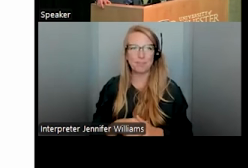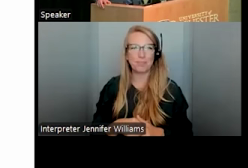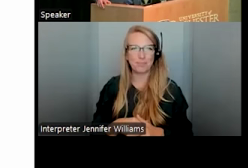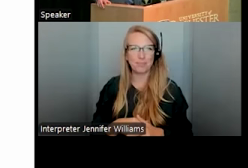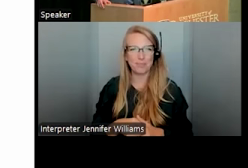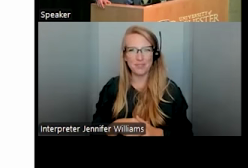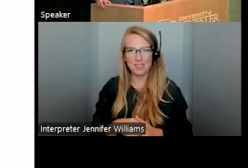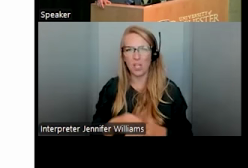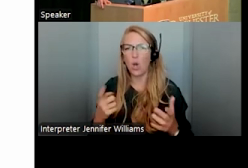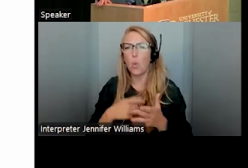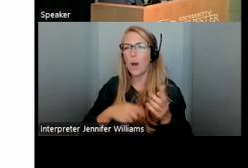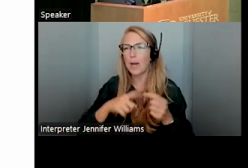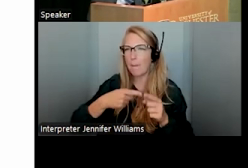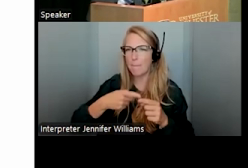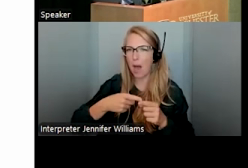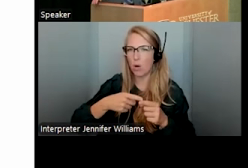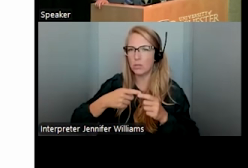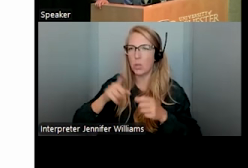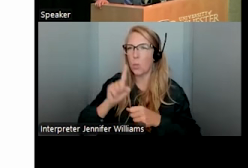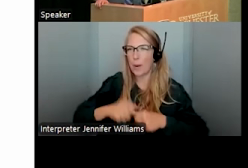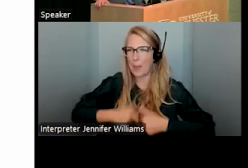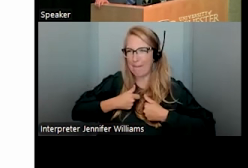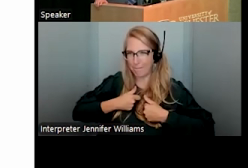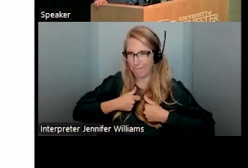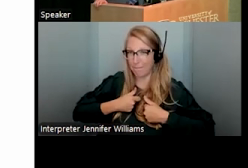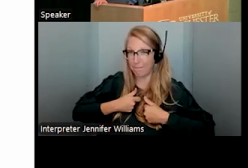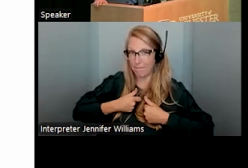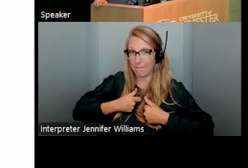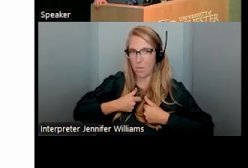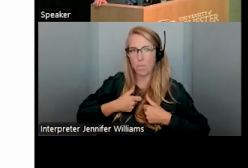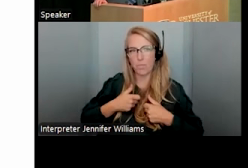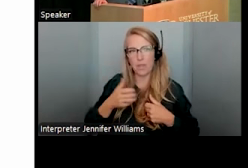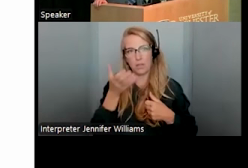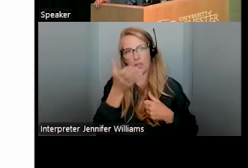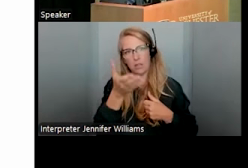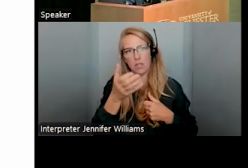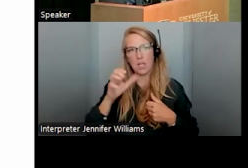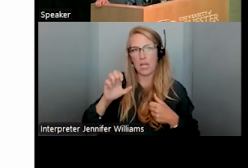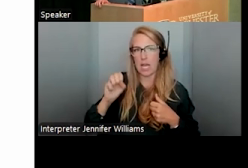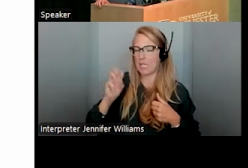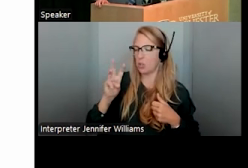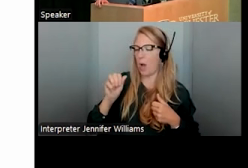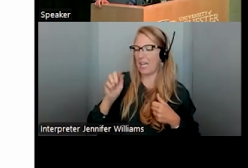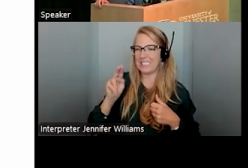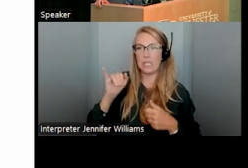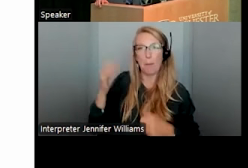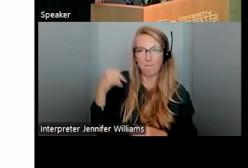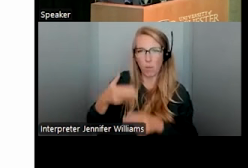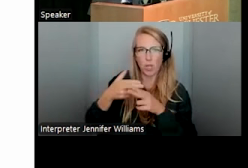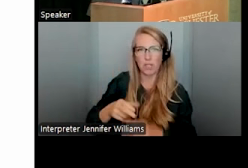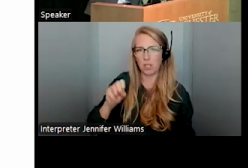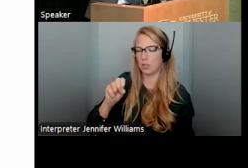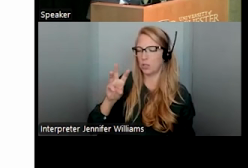what about geographic boundary? And I'll give you a quick example. Eswatini is formerly known as Swaziland, by the way.